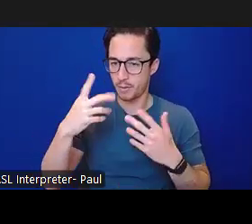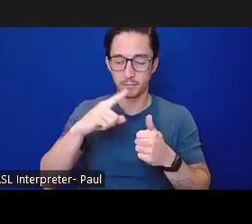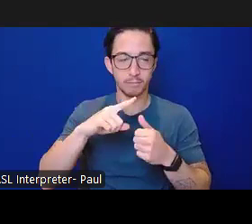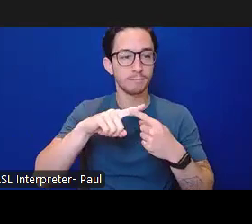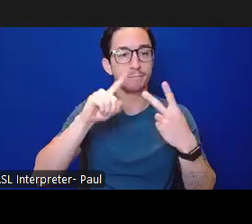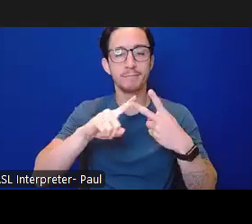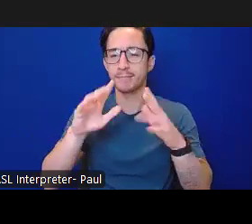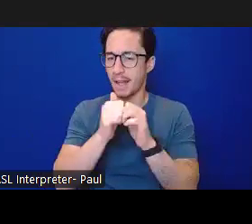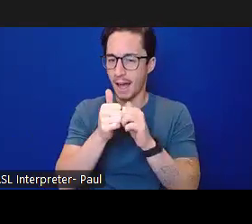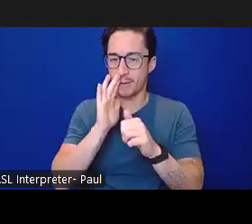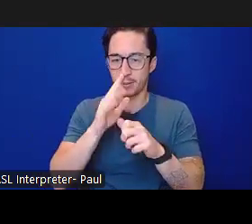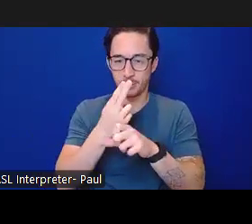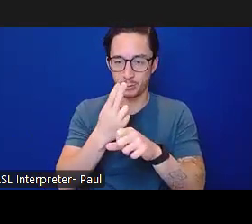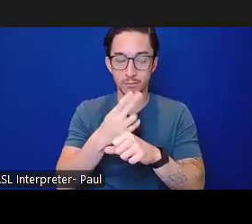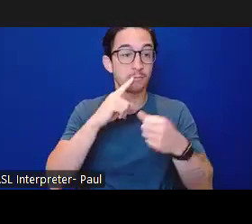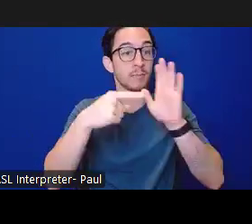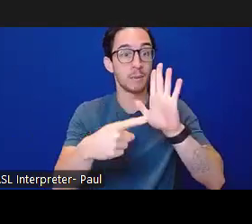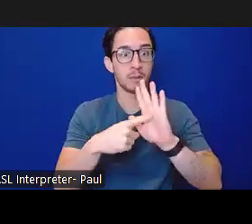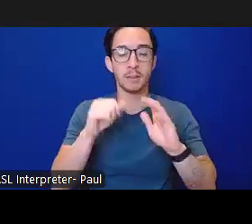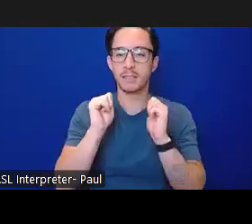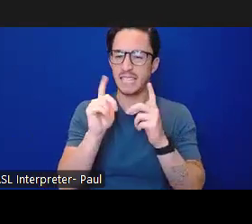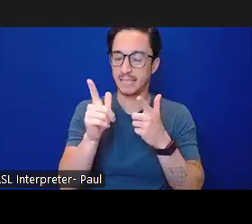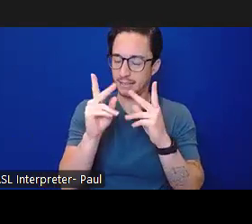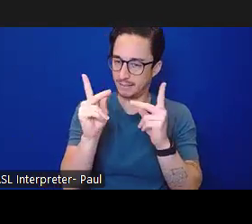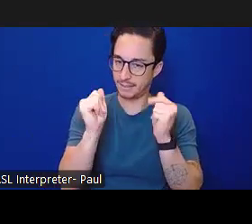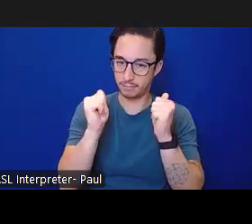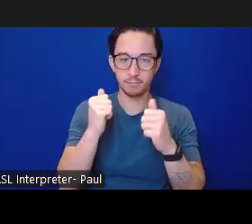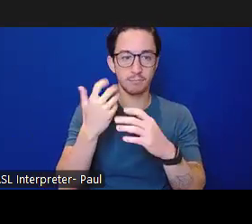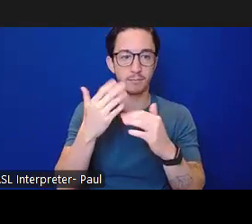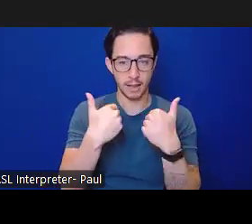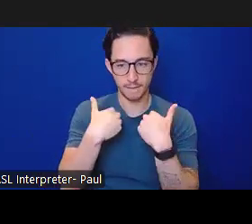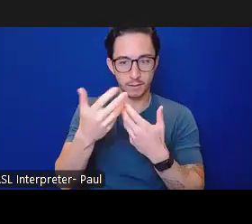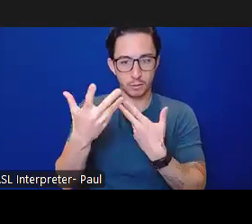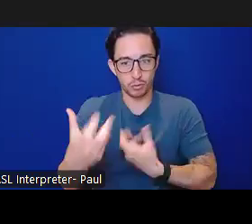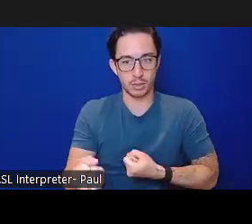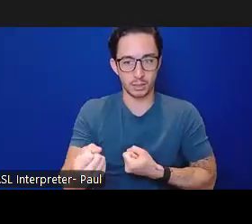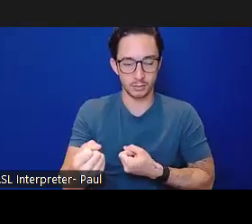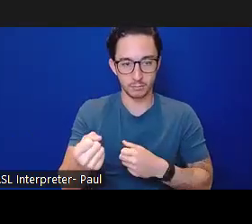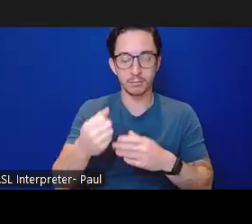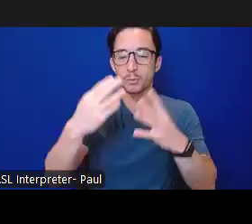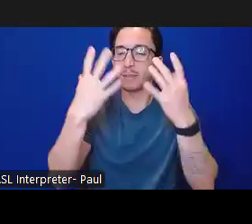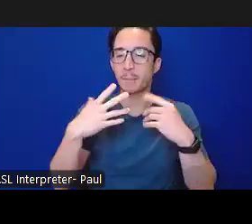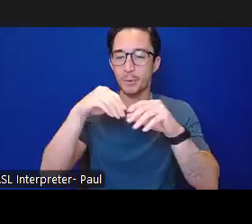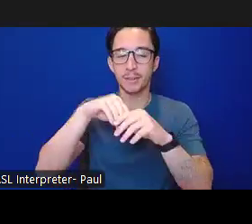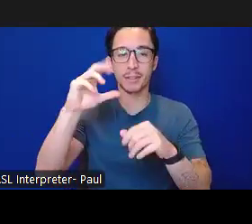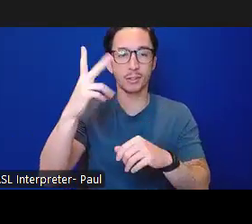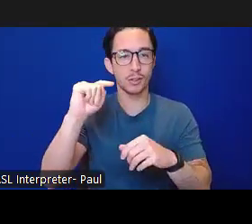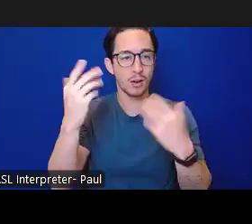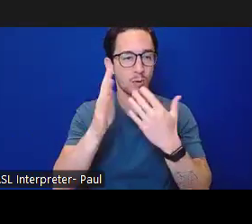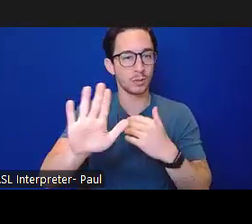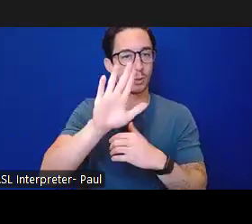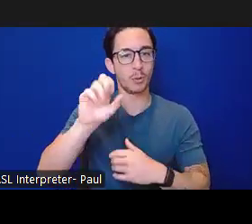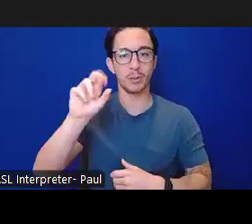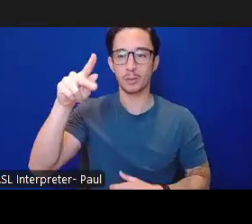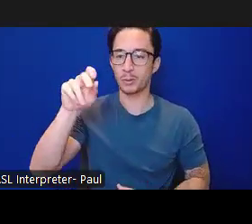So an example can be instantly gaining trust. Let me know in the chat, what would be your advocacy superpower?